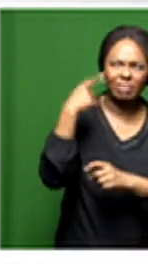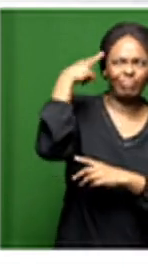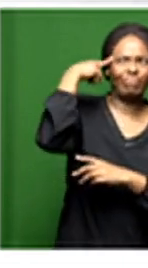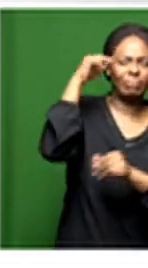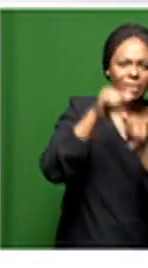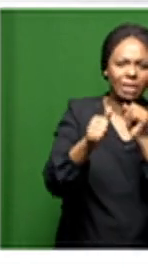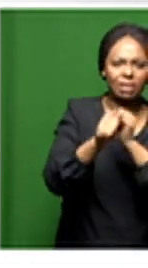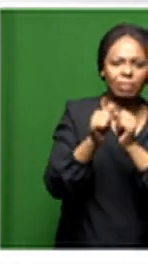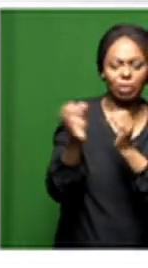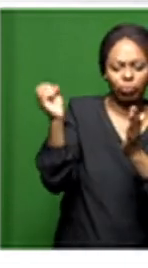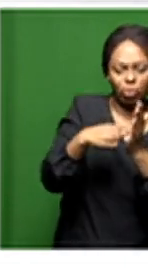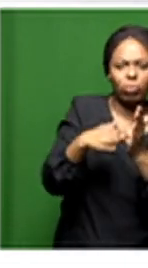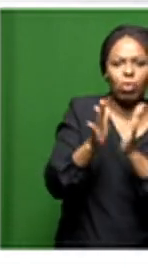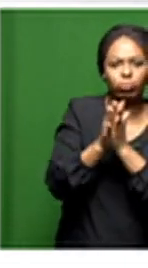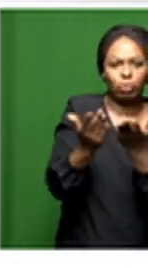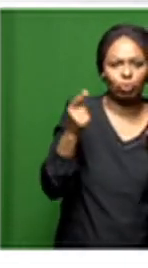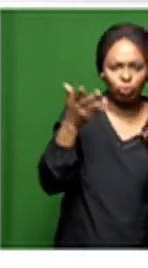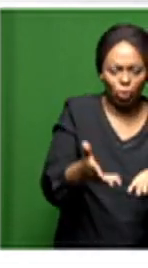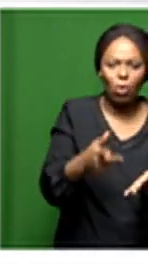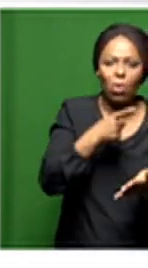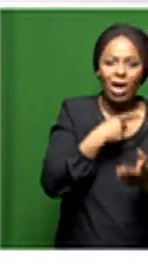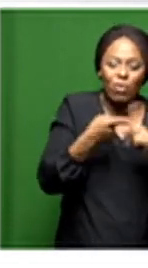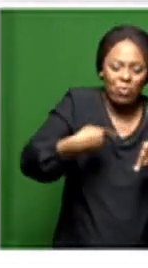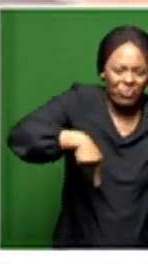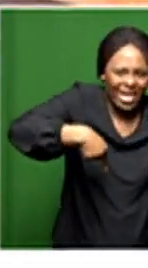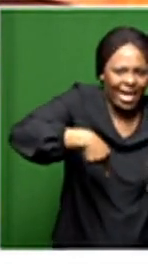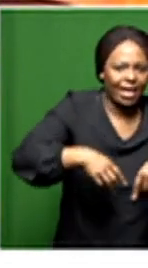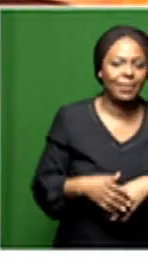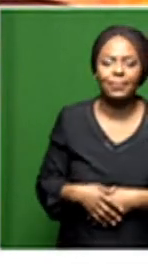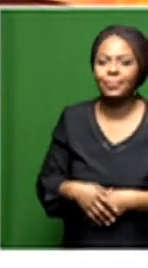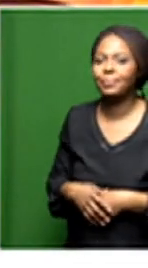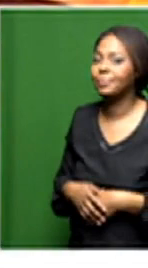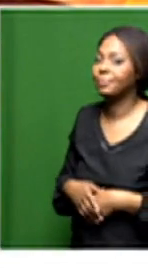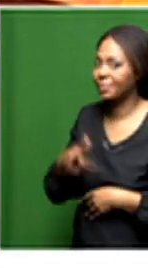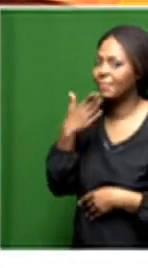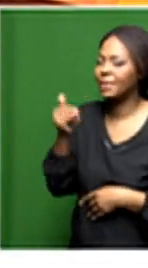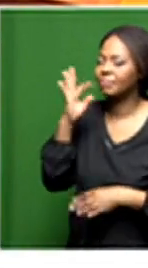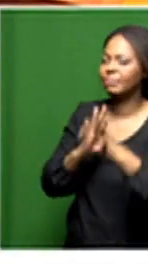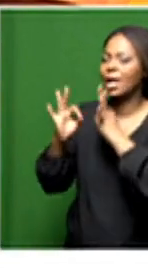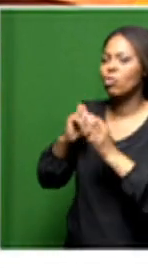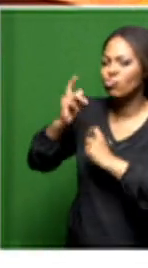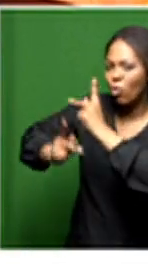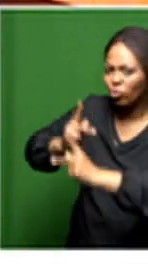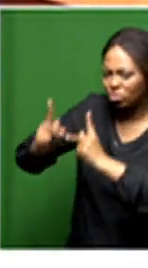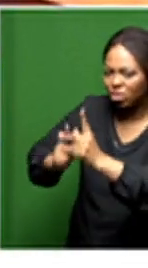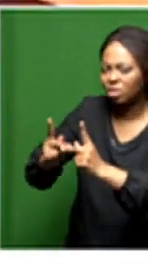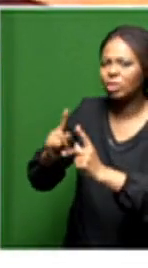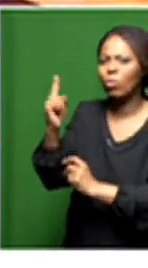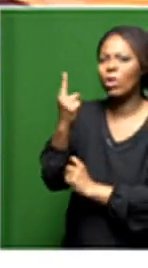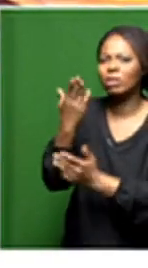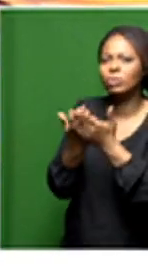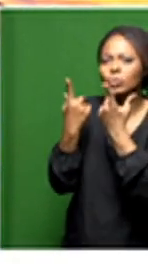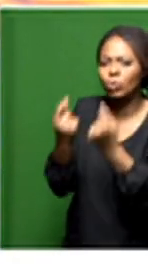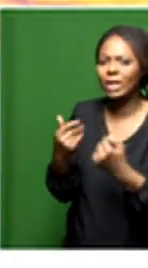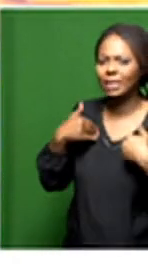it a lot, because it comes from fear. Okay. Now, take us through the process one has to undergo in order to